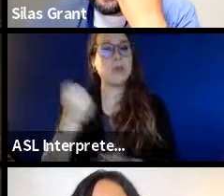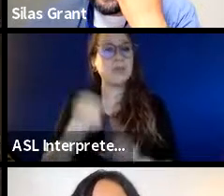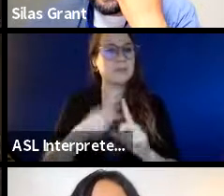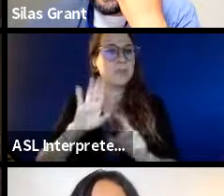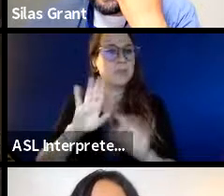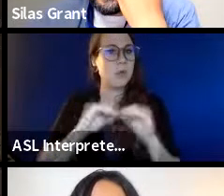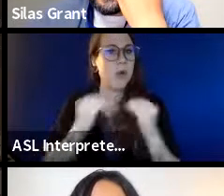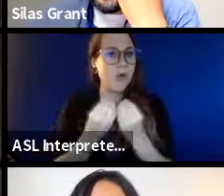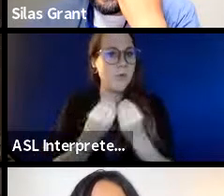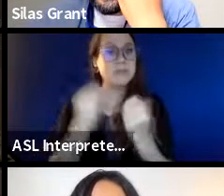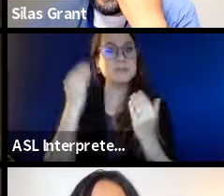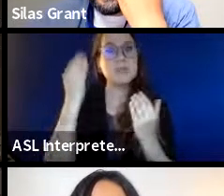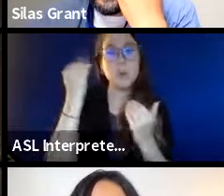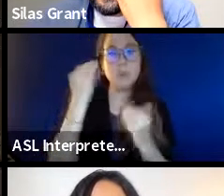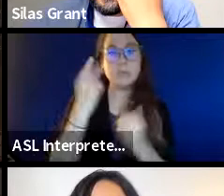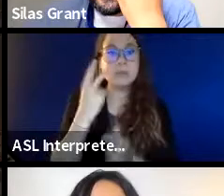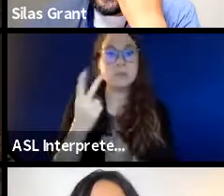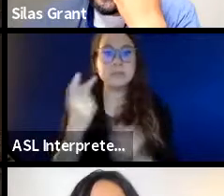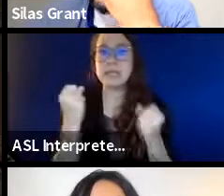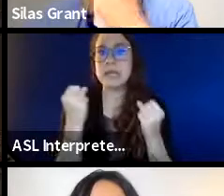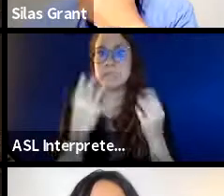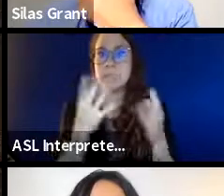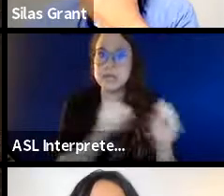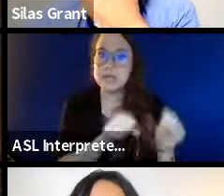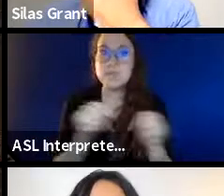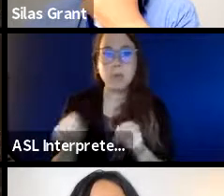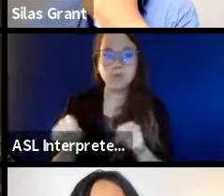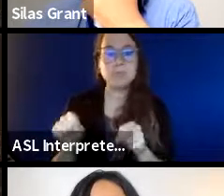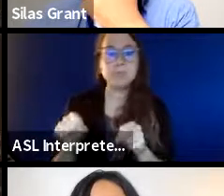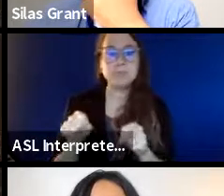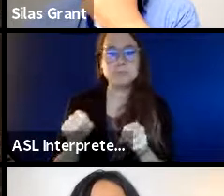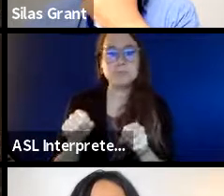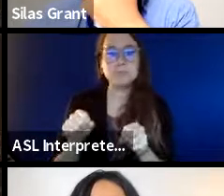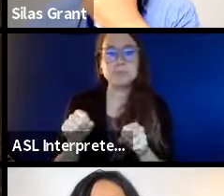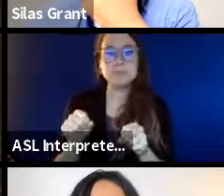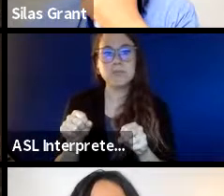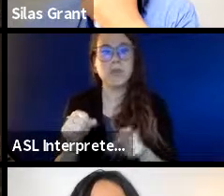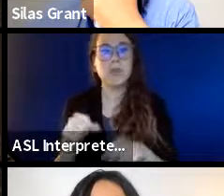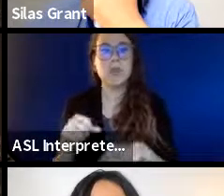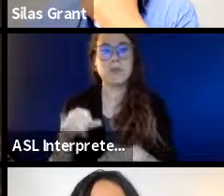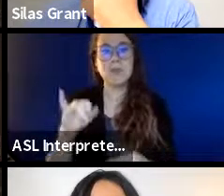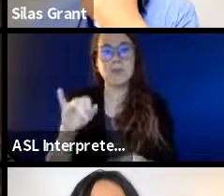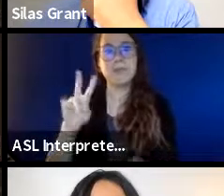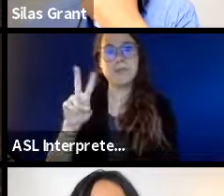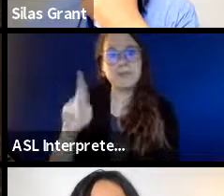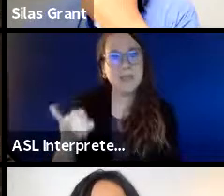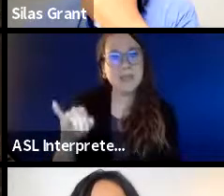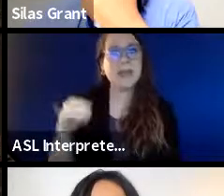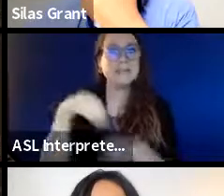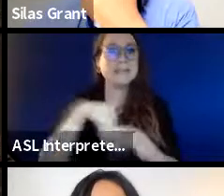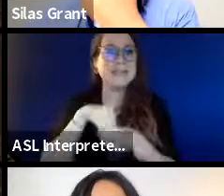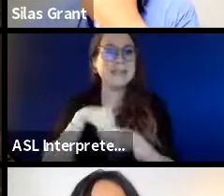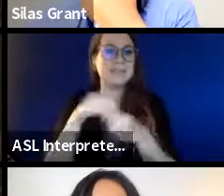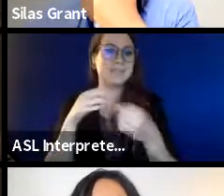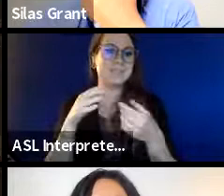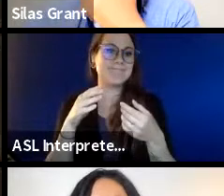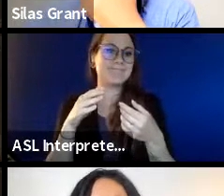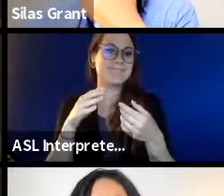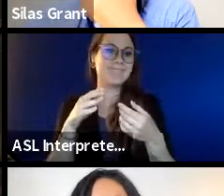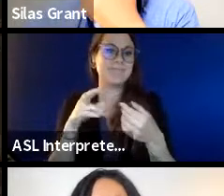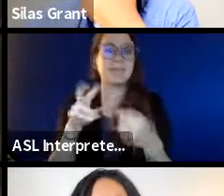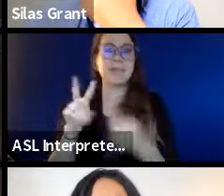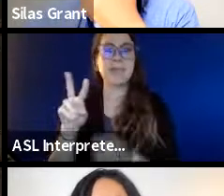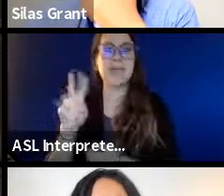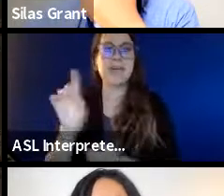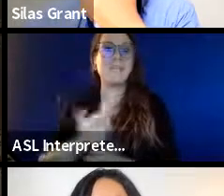think we're hoping to see, as many as possible in terms of VIs in the community, violence